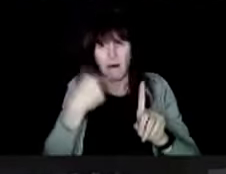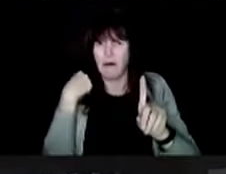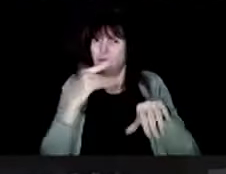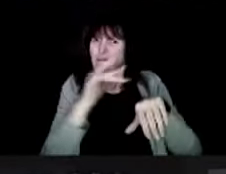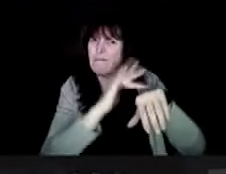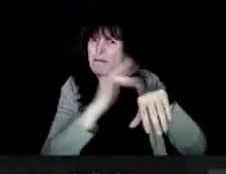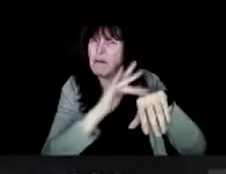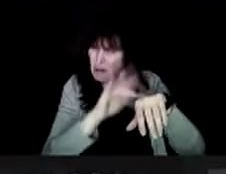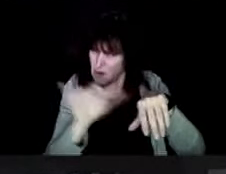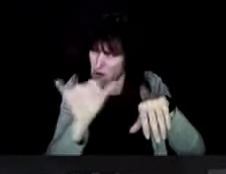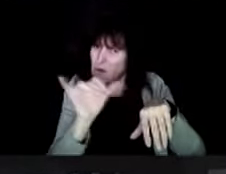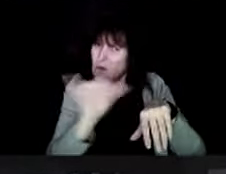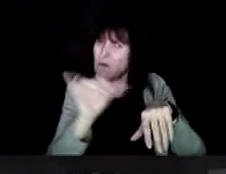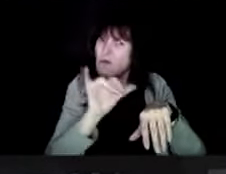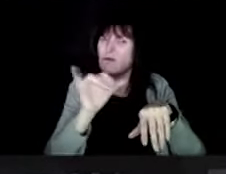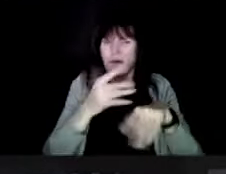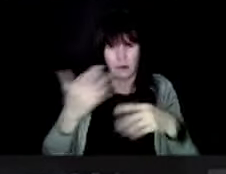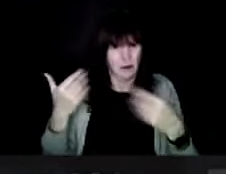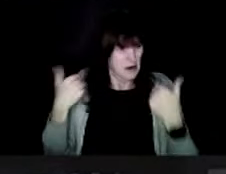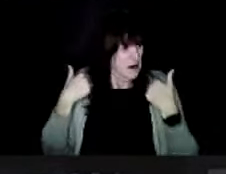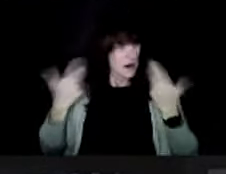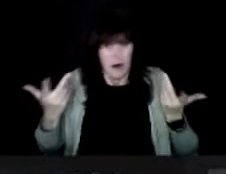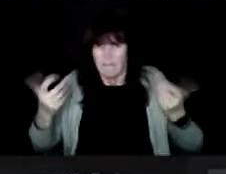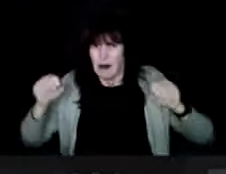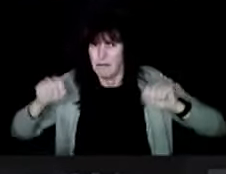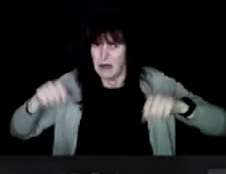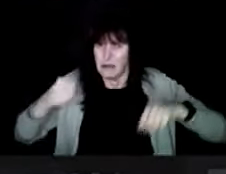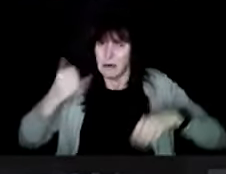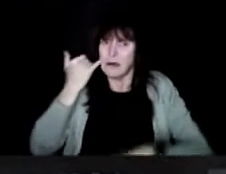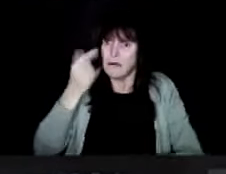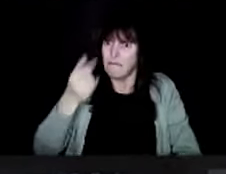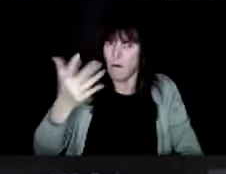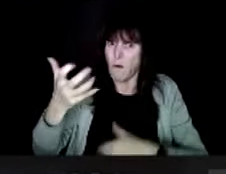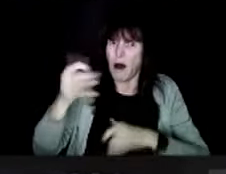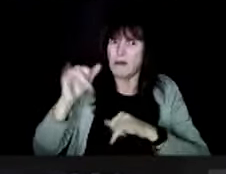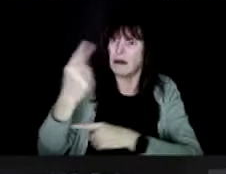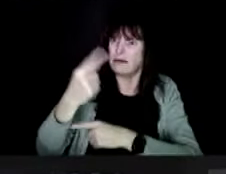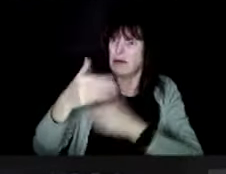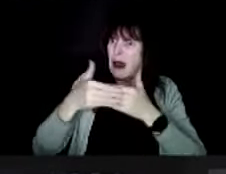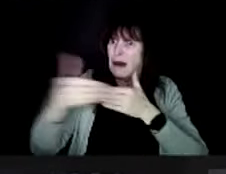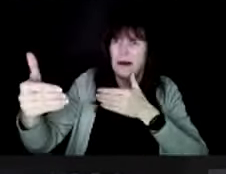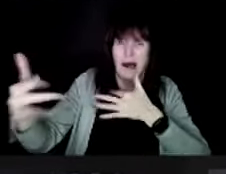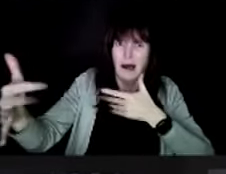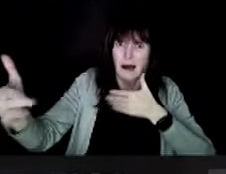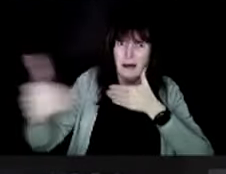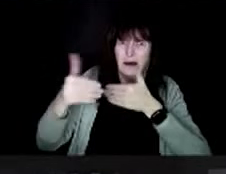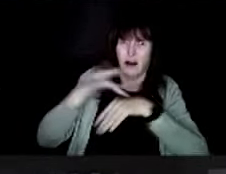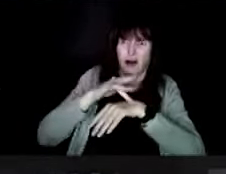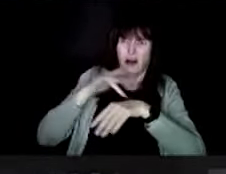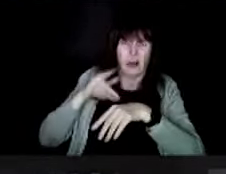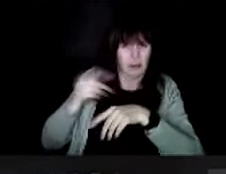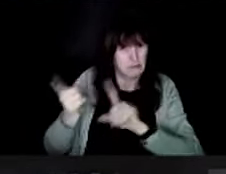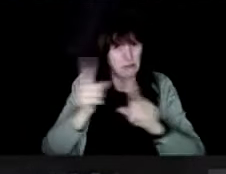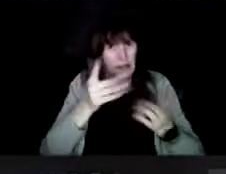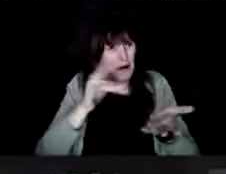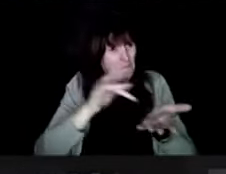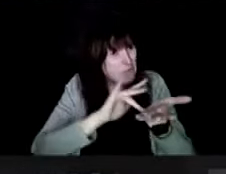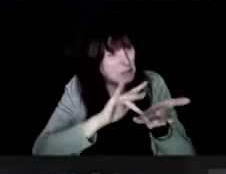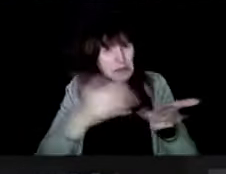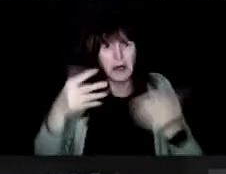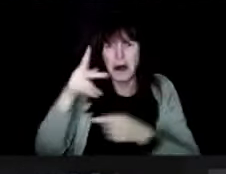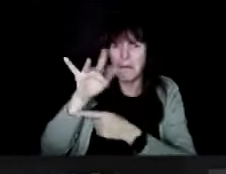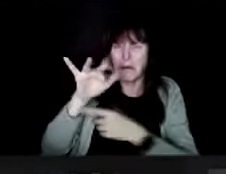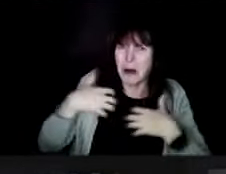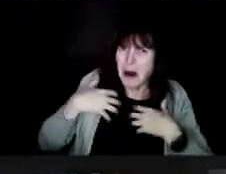wish to book an earlier appointment, whether through a pharmacy, your local public health unit, through the vaccine portal, or via